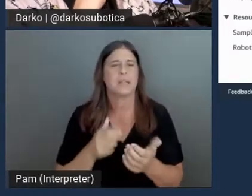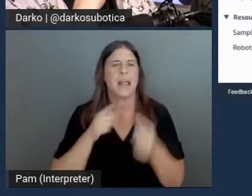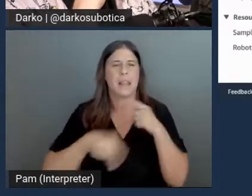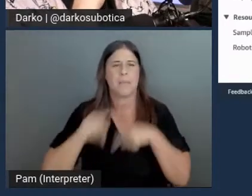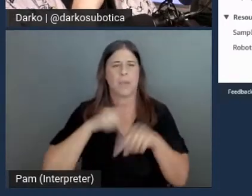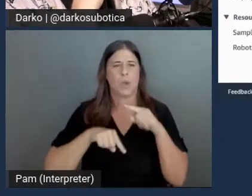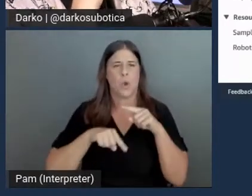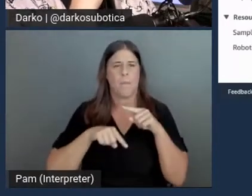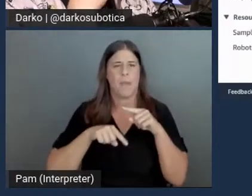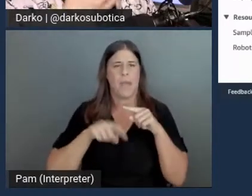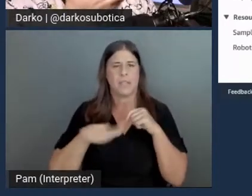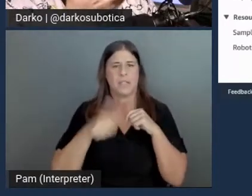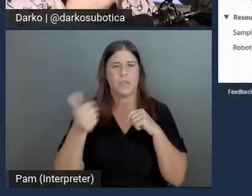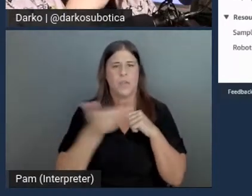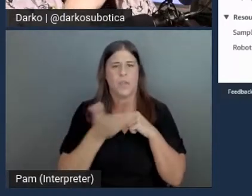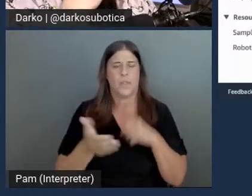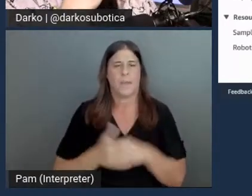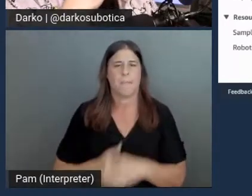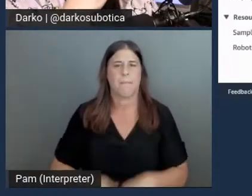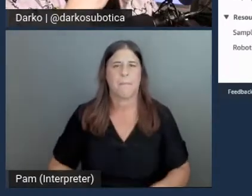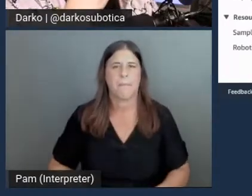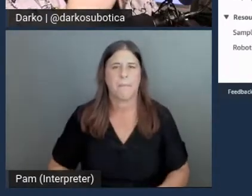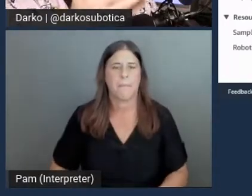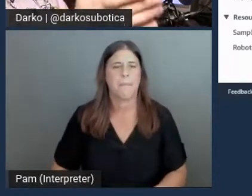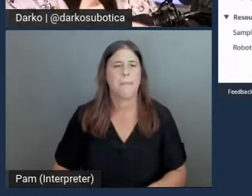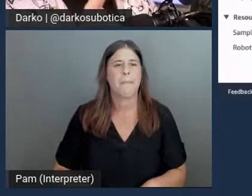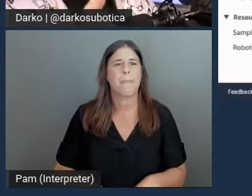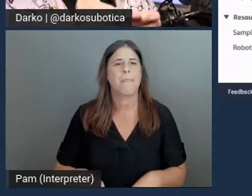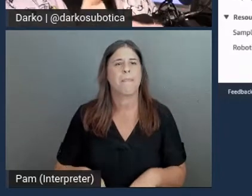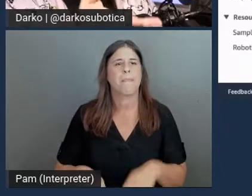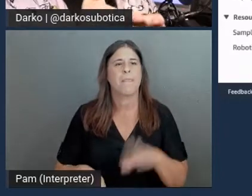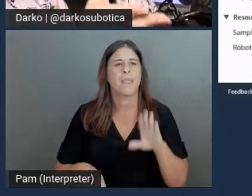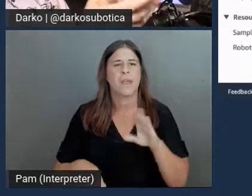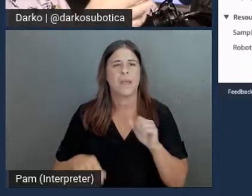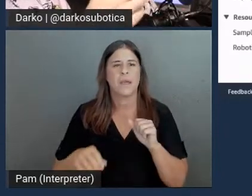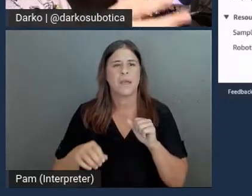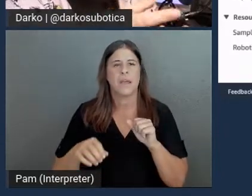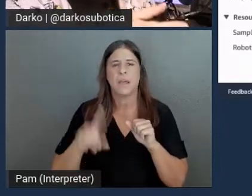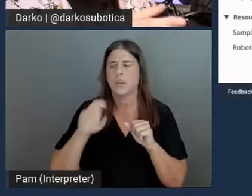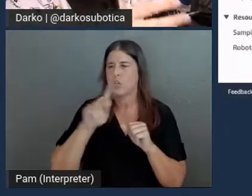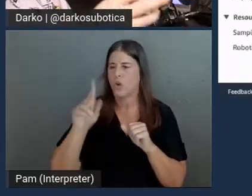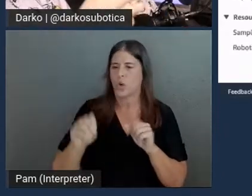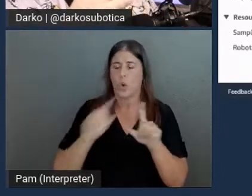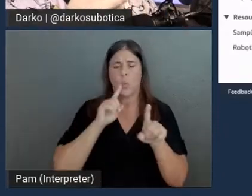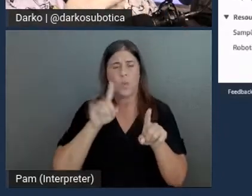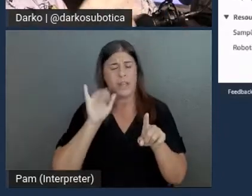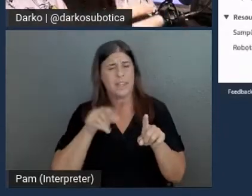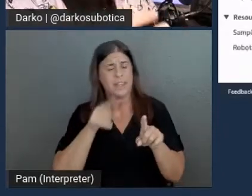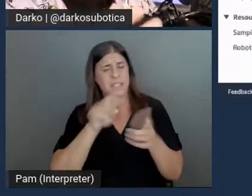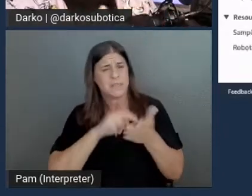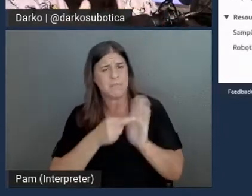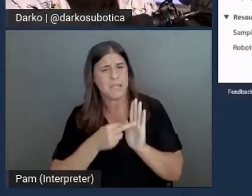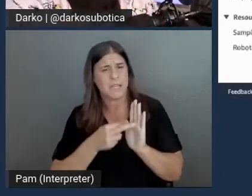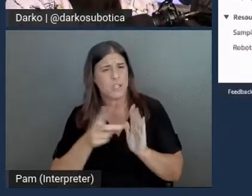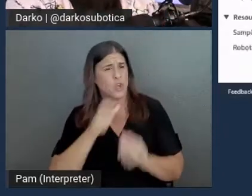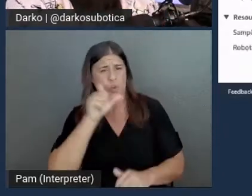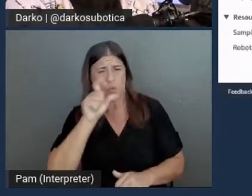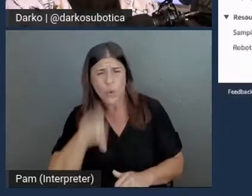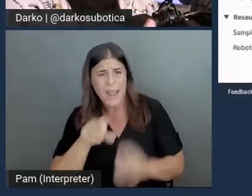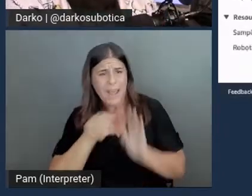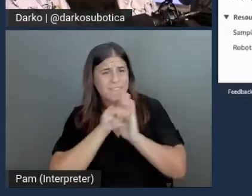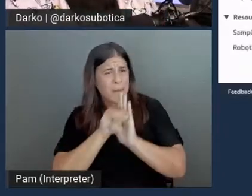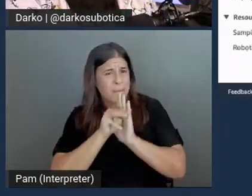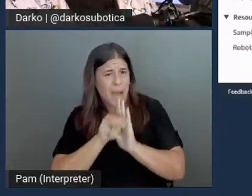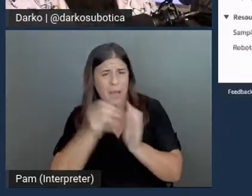the generation job. Yeah, well, that is the thing. So this in essence means that you do not have to model